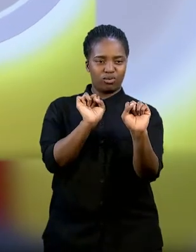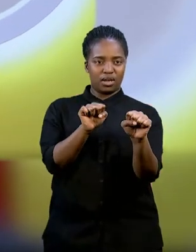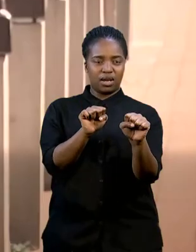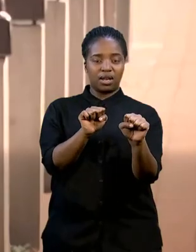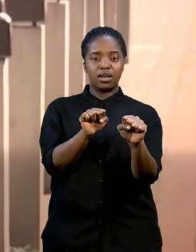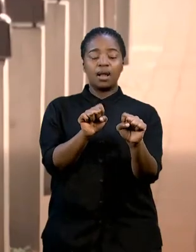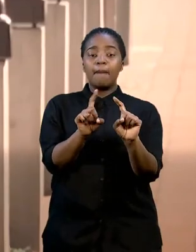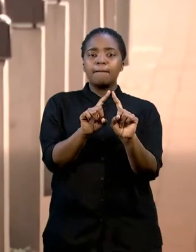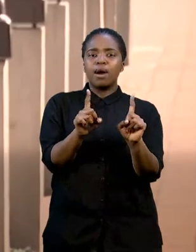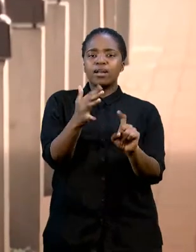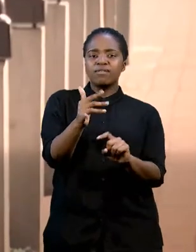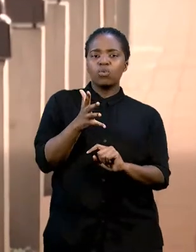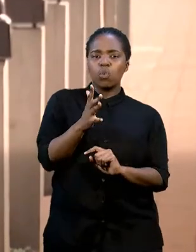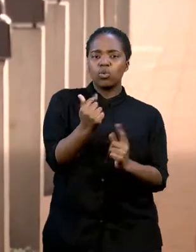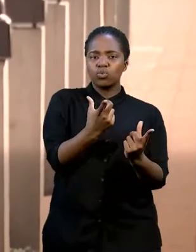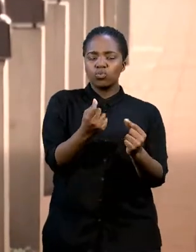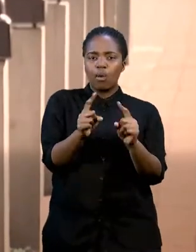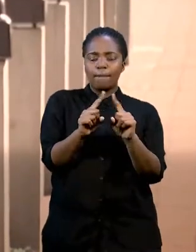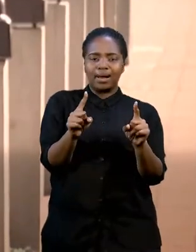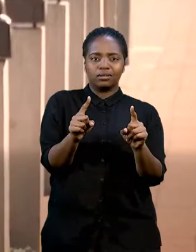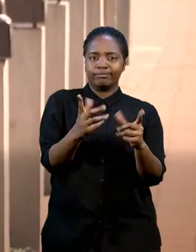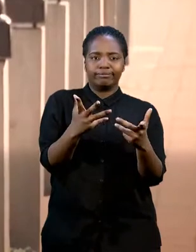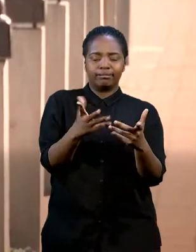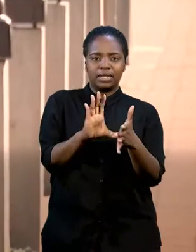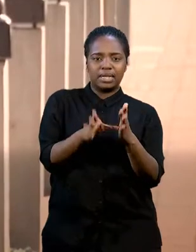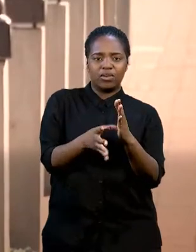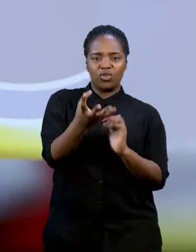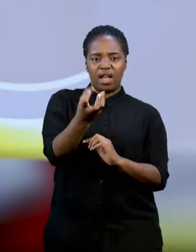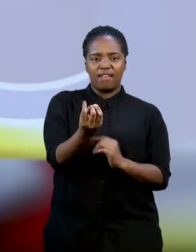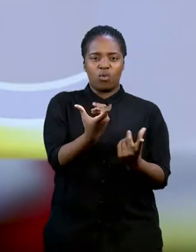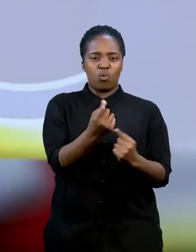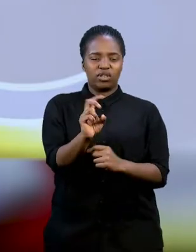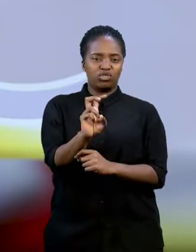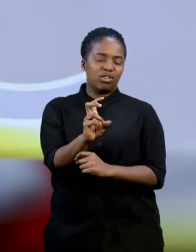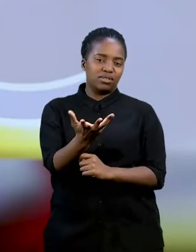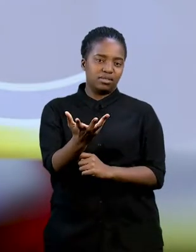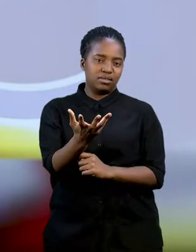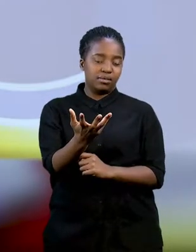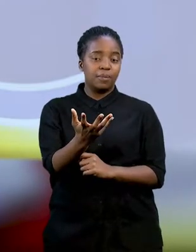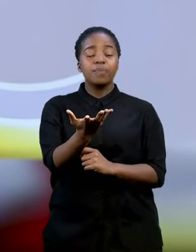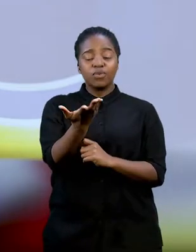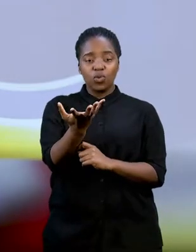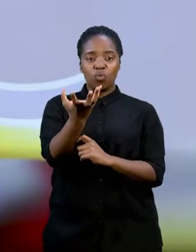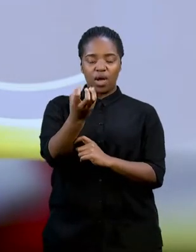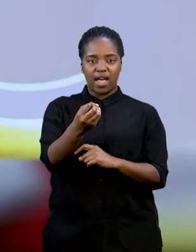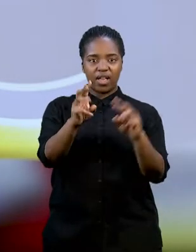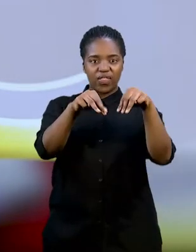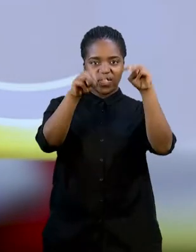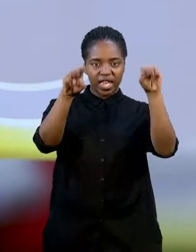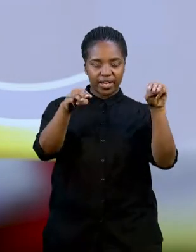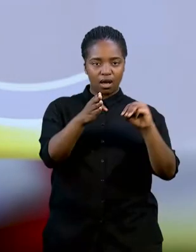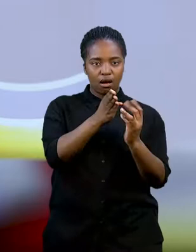hape e khothalletsa ho kenya letsoho ha batho bohle. Batho ba bokua ba kgethollwa ho